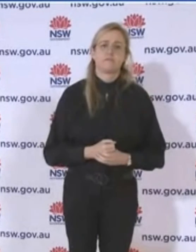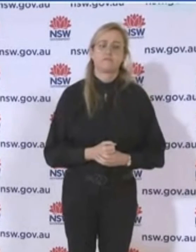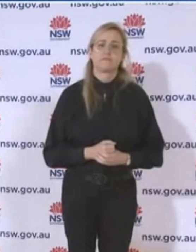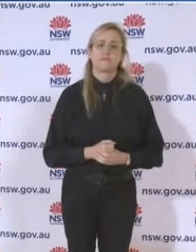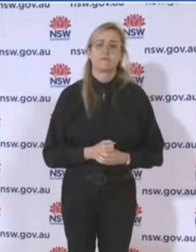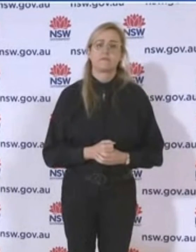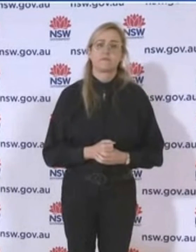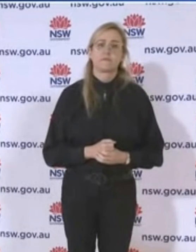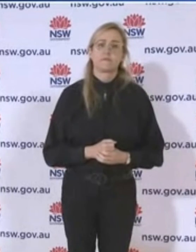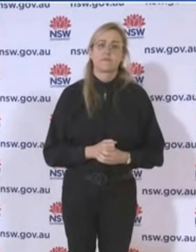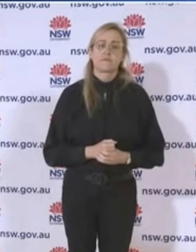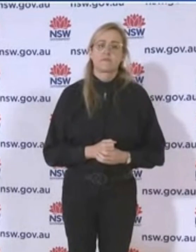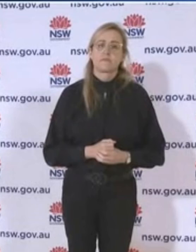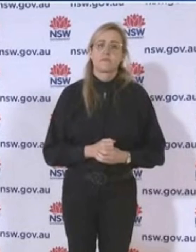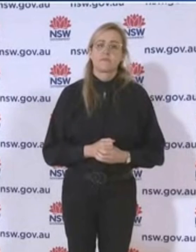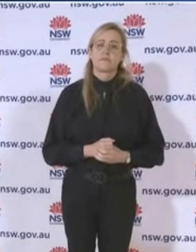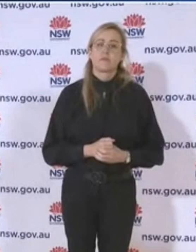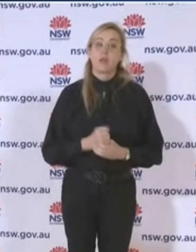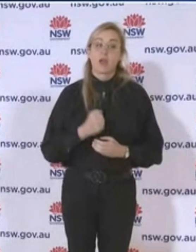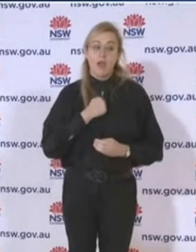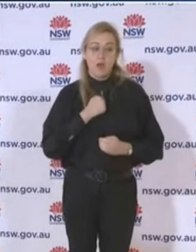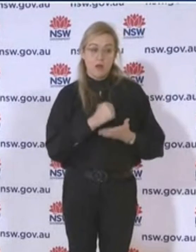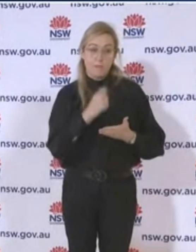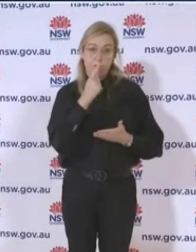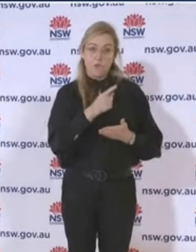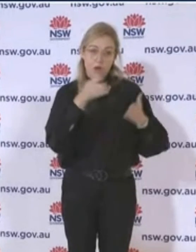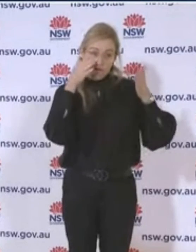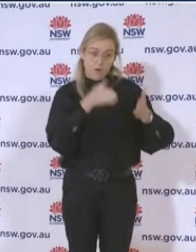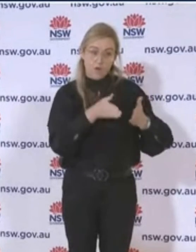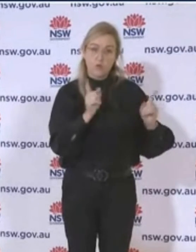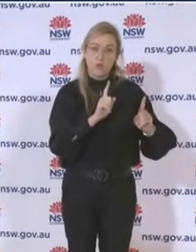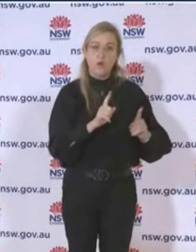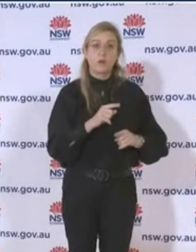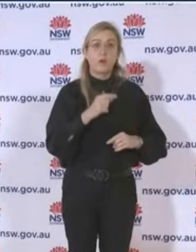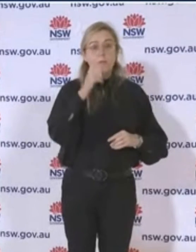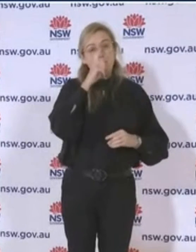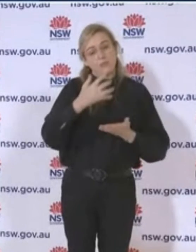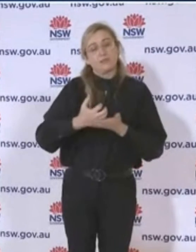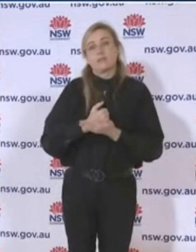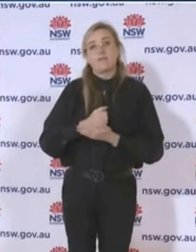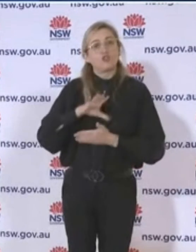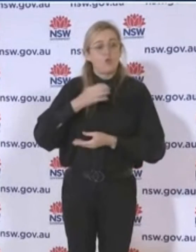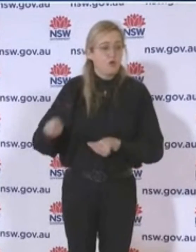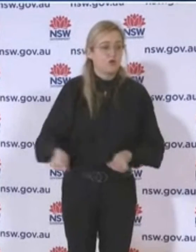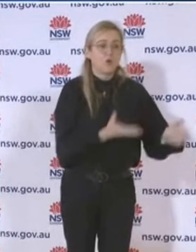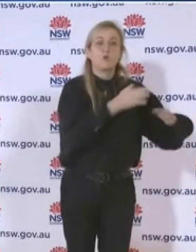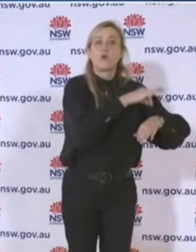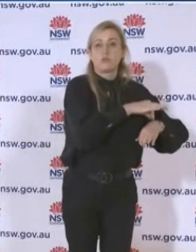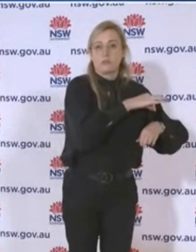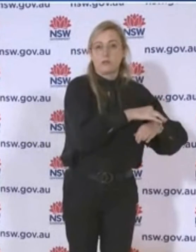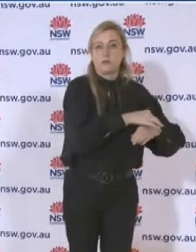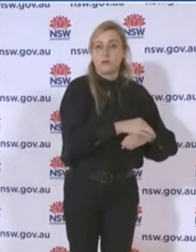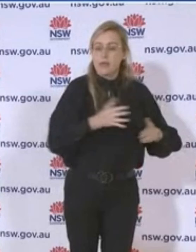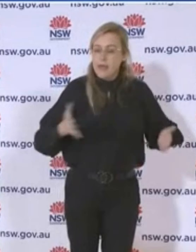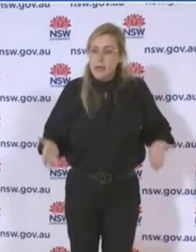if and when they're needed, obviously. But our focus is on keeping people out of hospital. Our focus is to make sure that we increase the